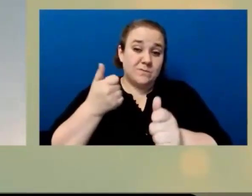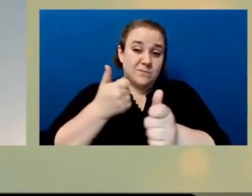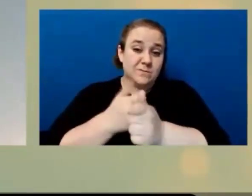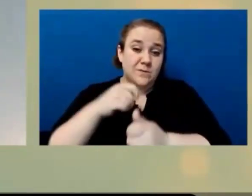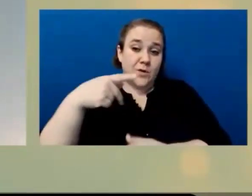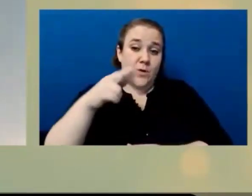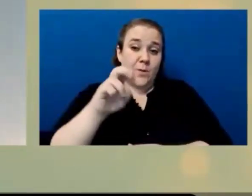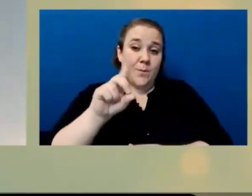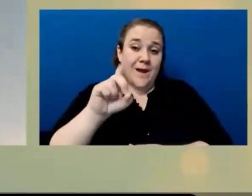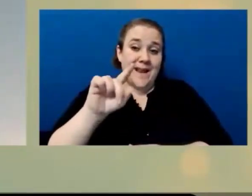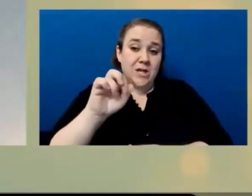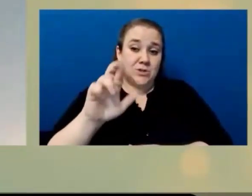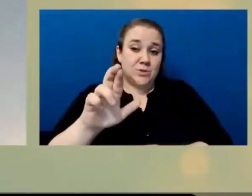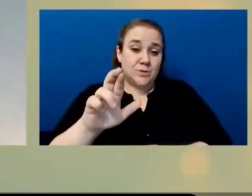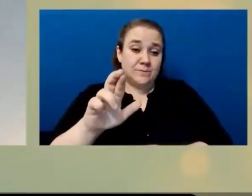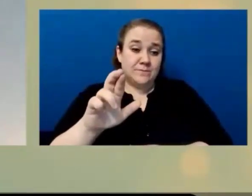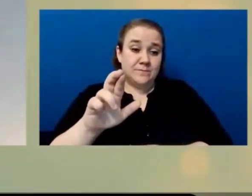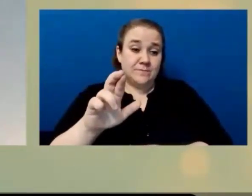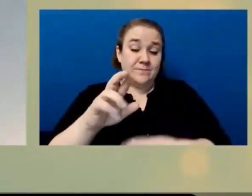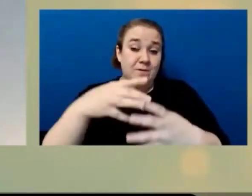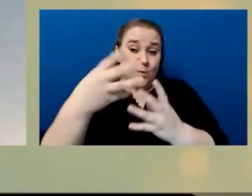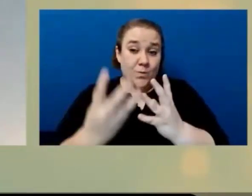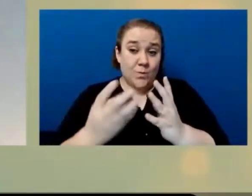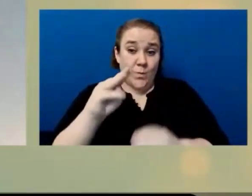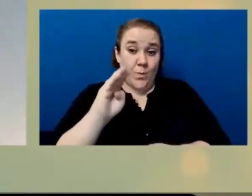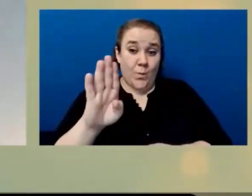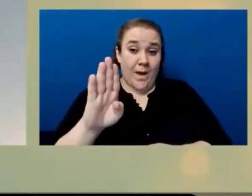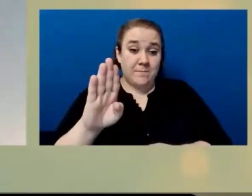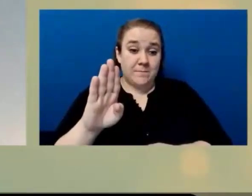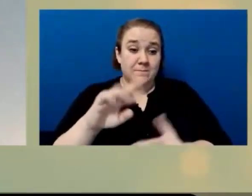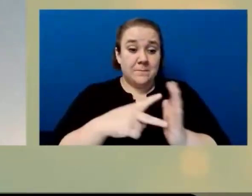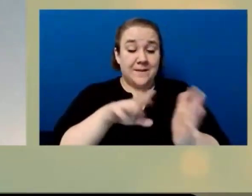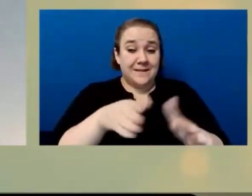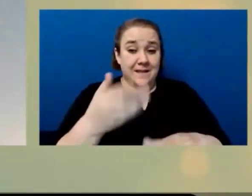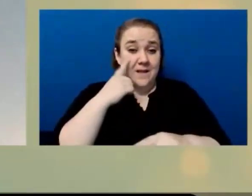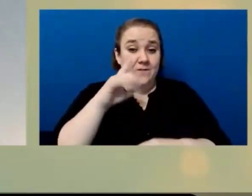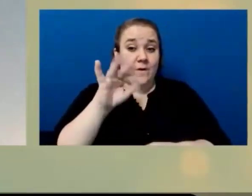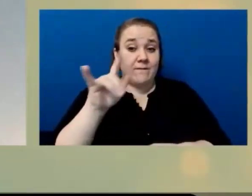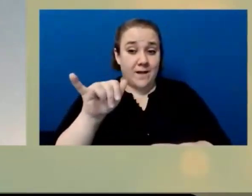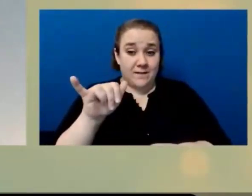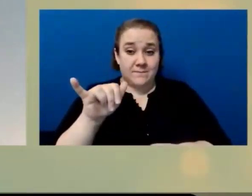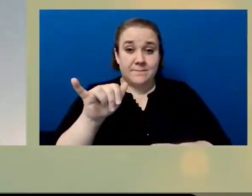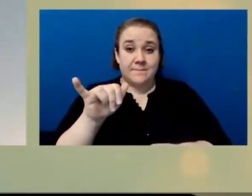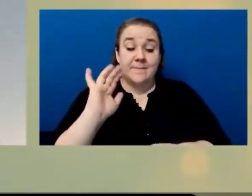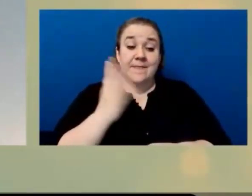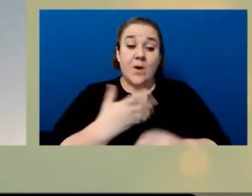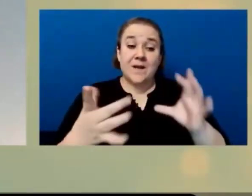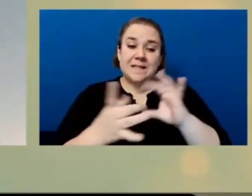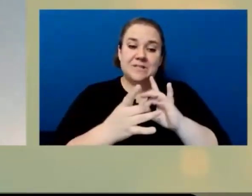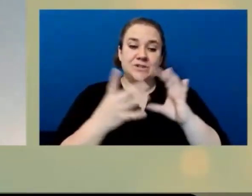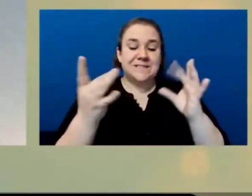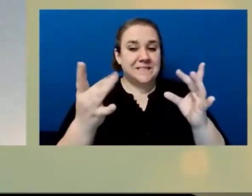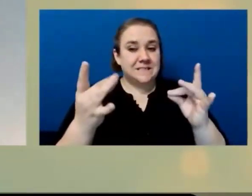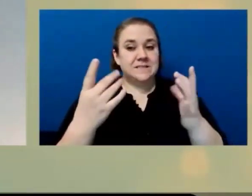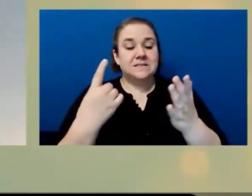We are in the rot as much as the roses. And there is something of us in the avarice of the billionaire who